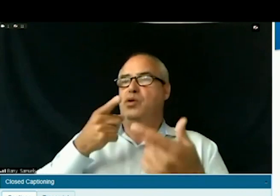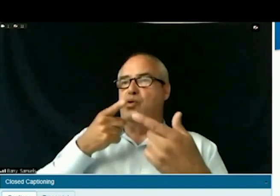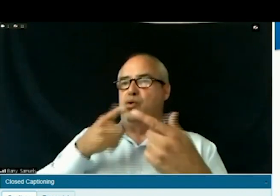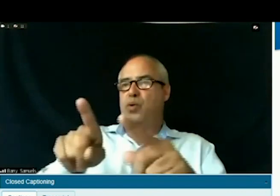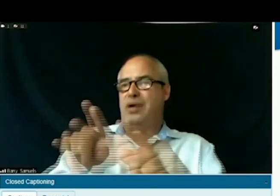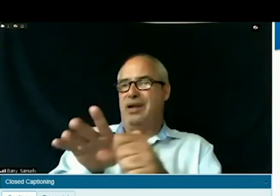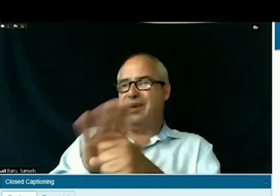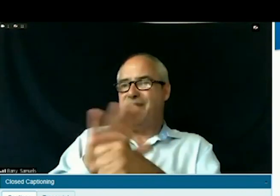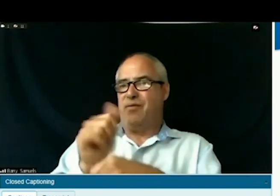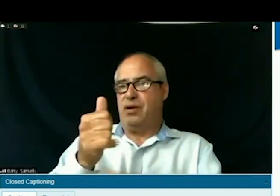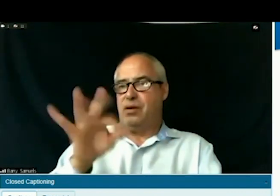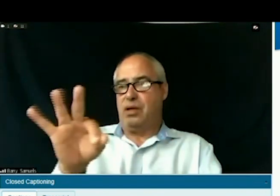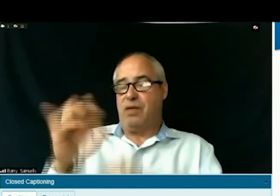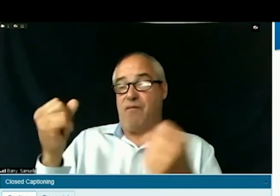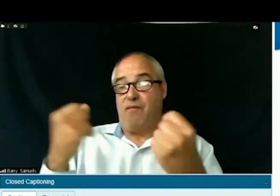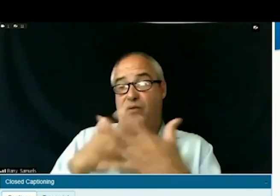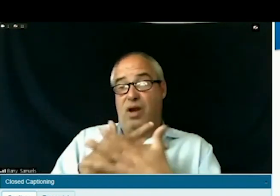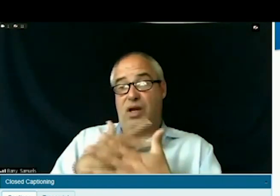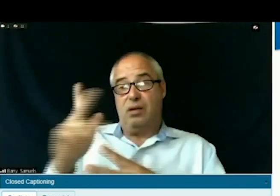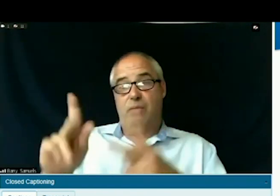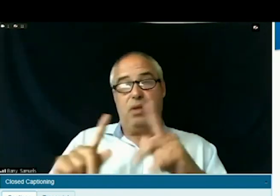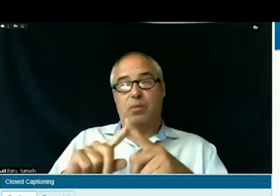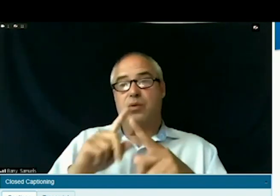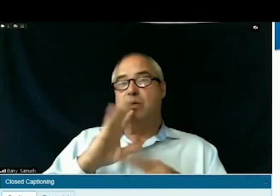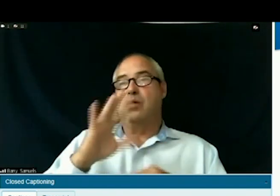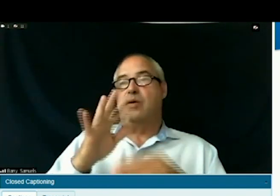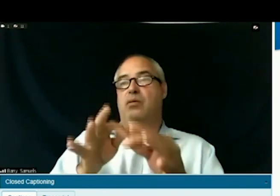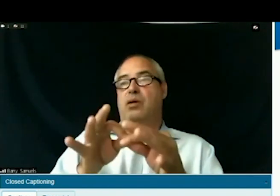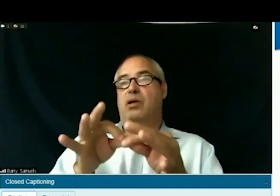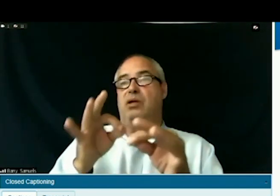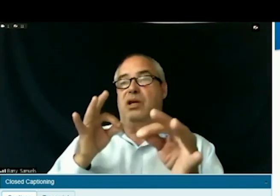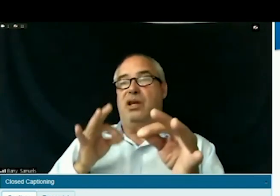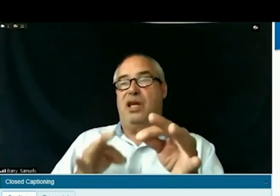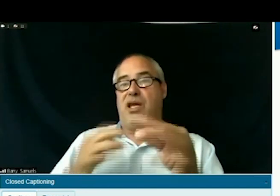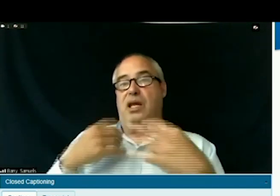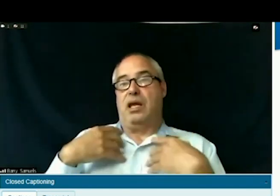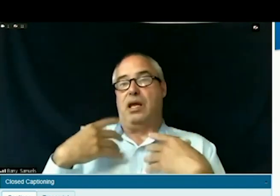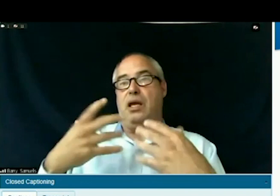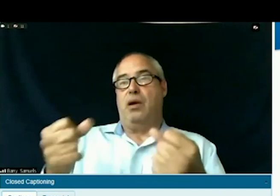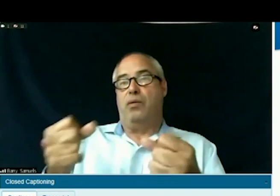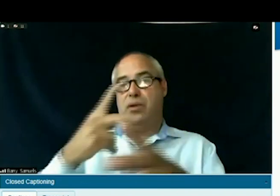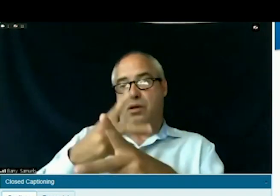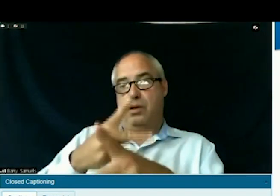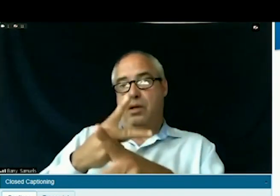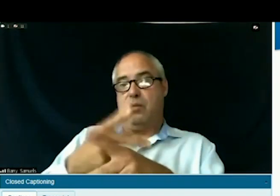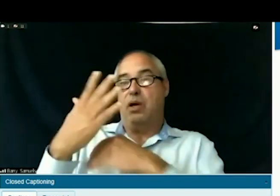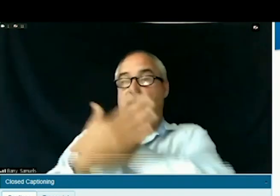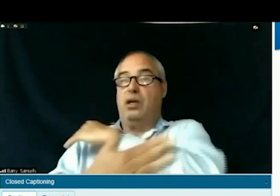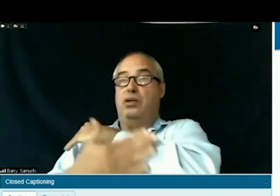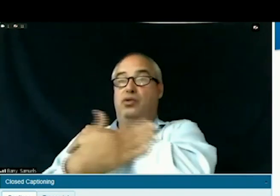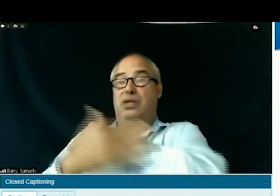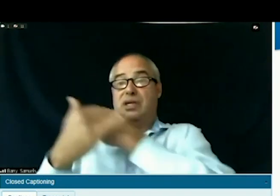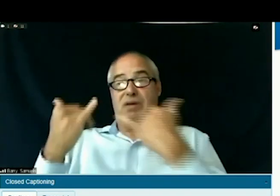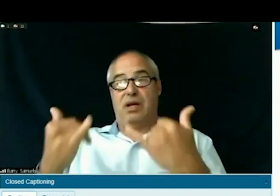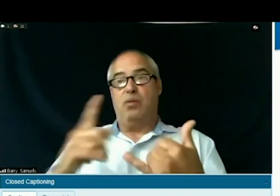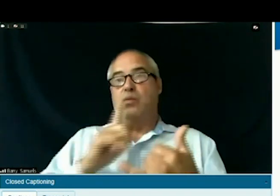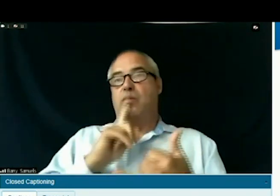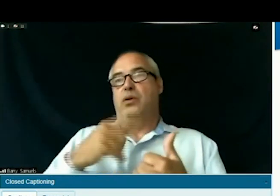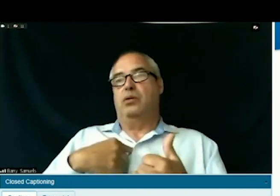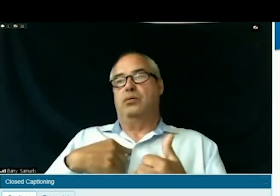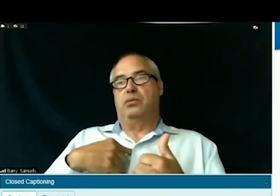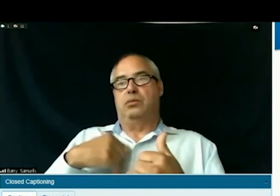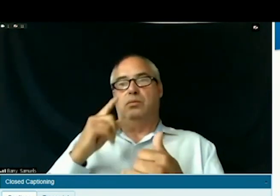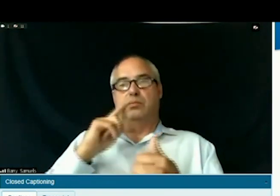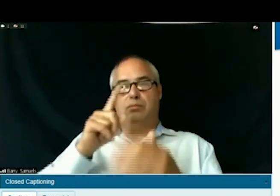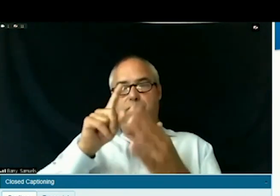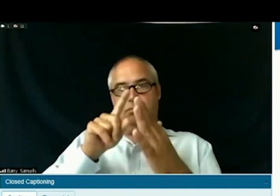was very frightening for people. So when we talk about delayed healthcare as a country right now, really looking at some of